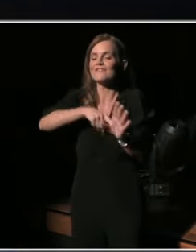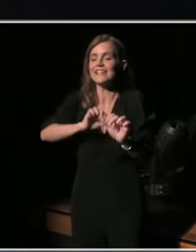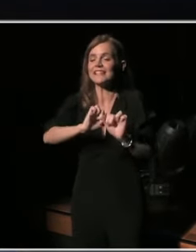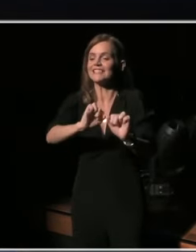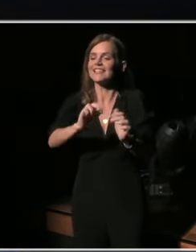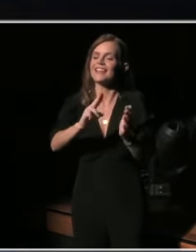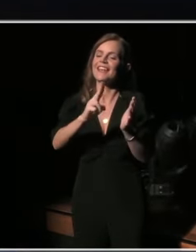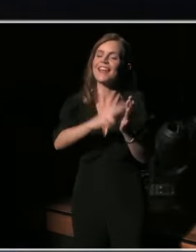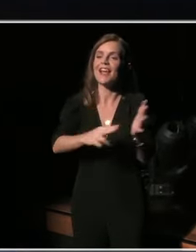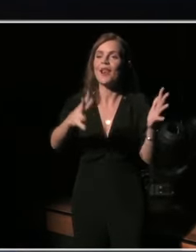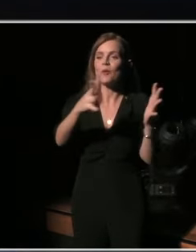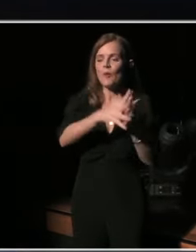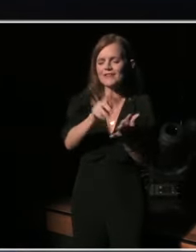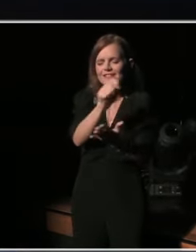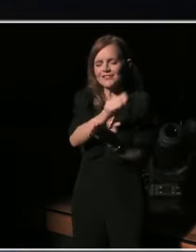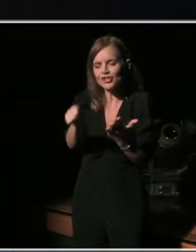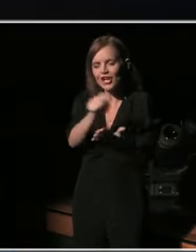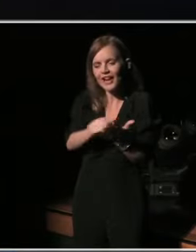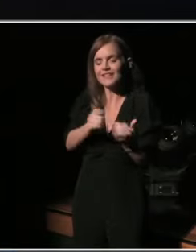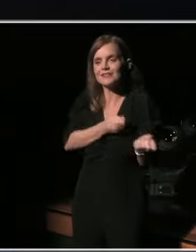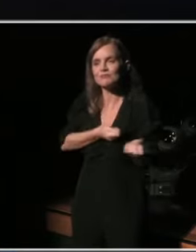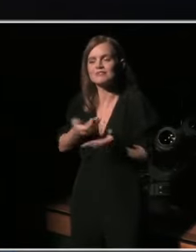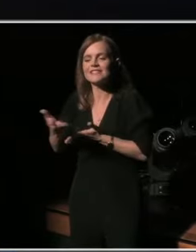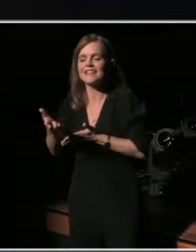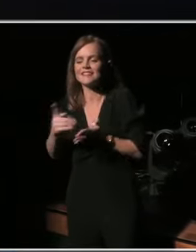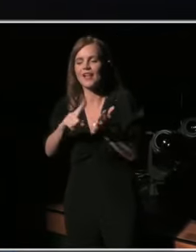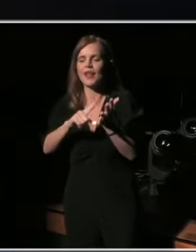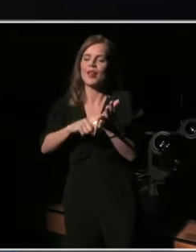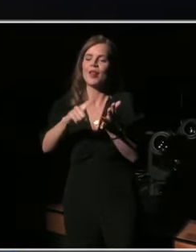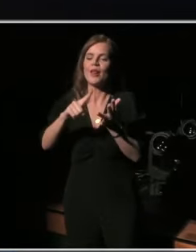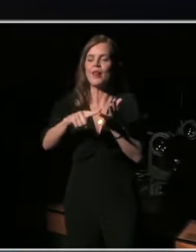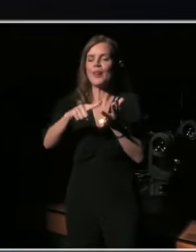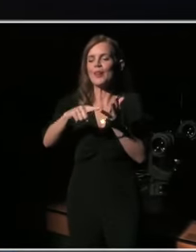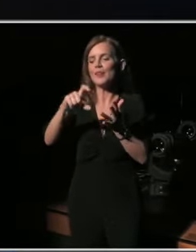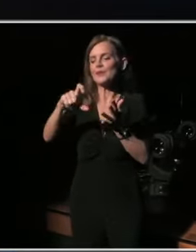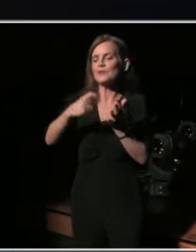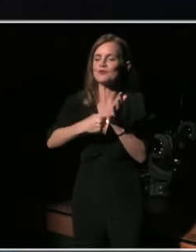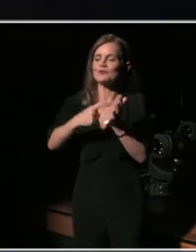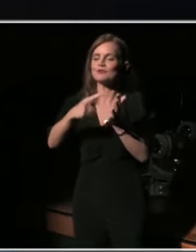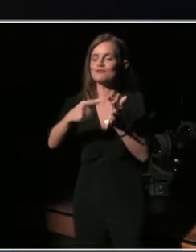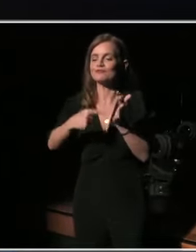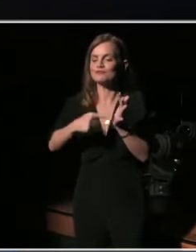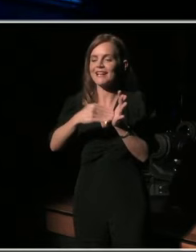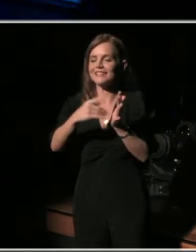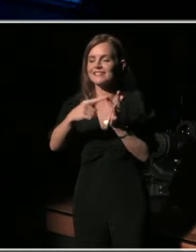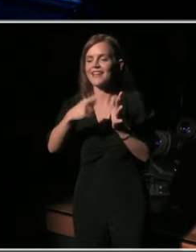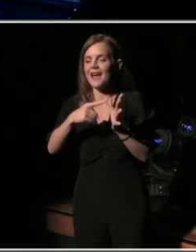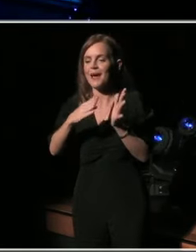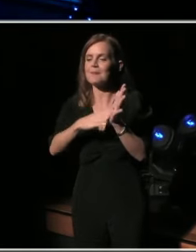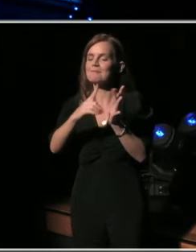Nicola Whitehead and journalist and presenter, Lucrezia Millerini.